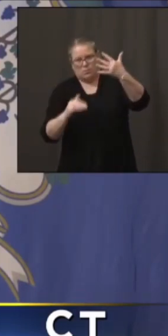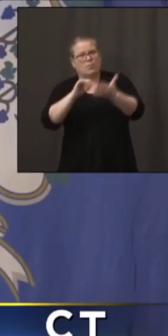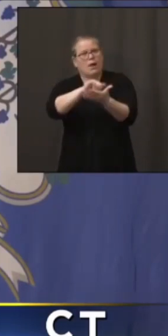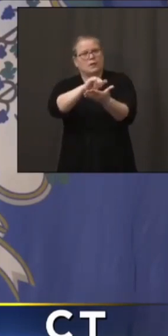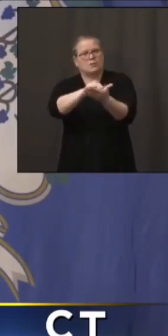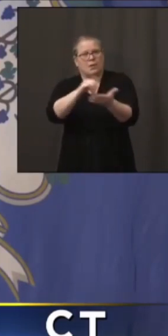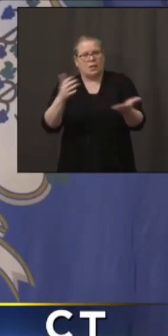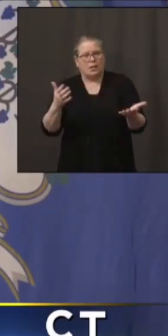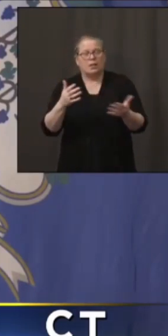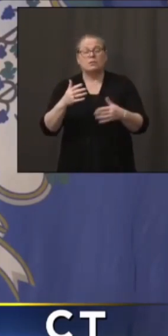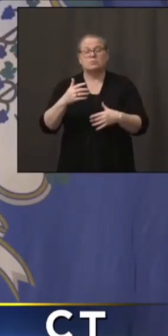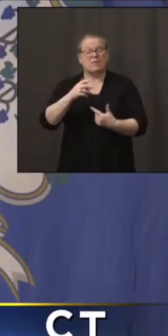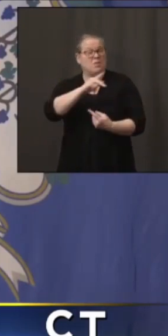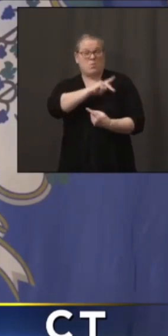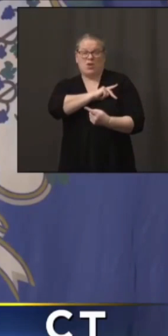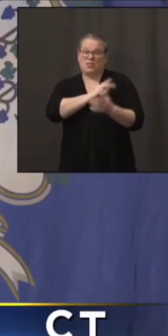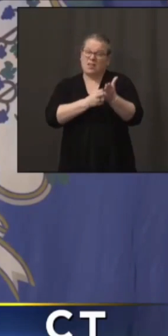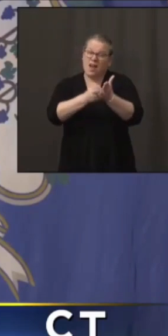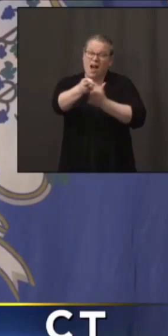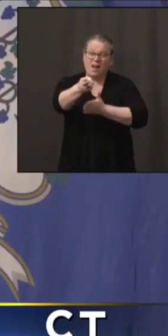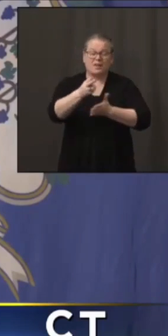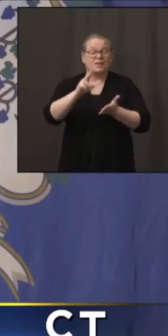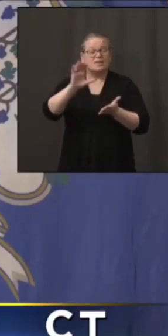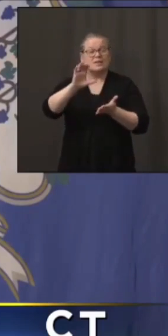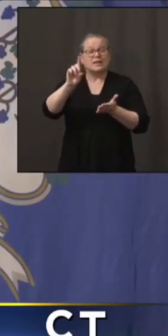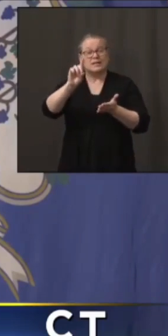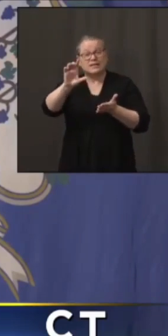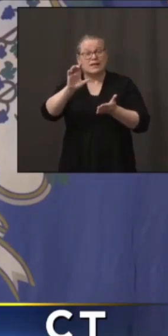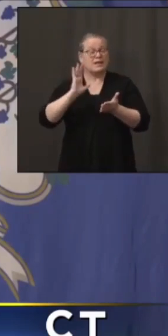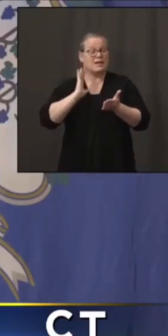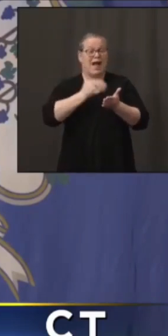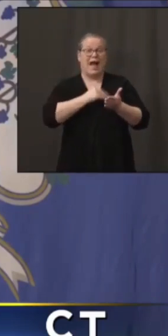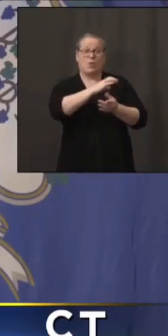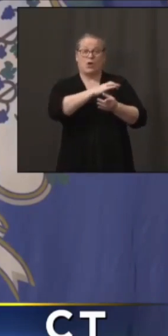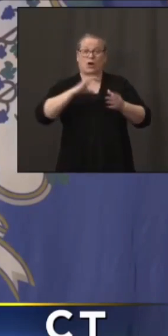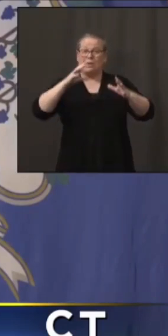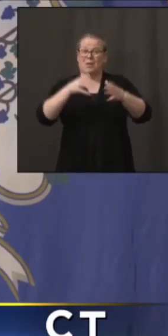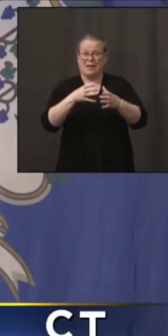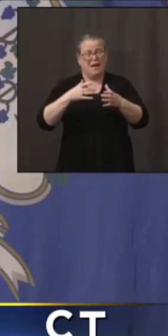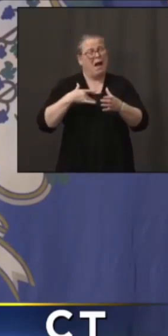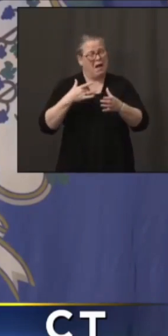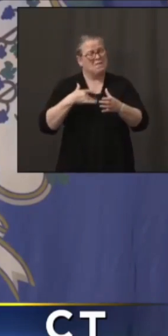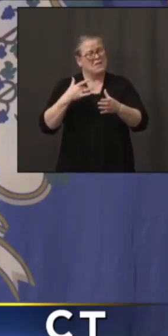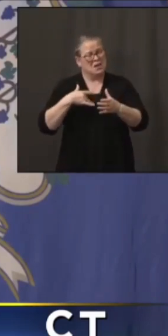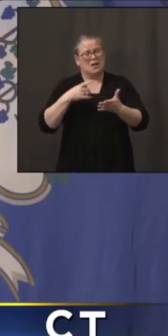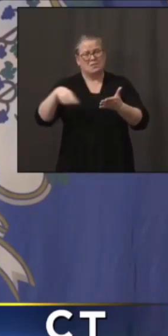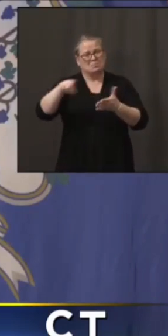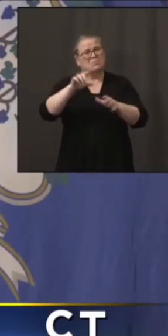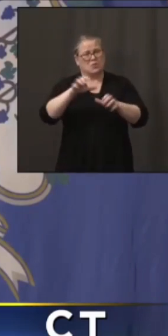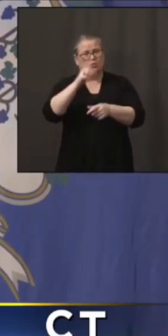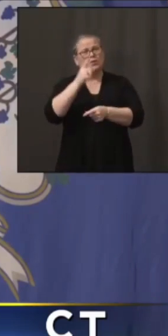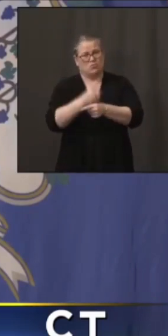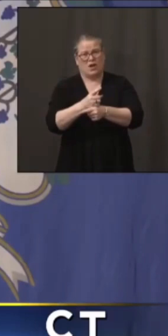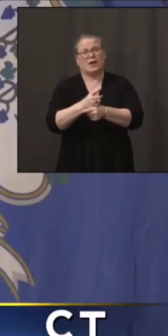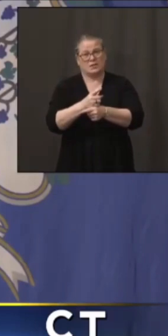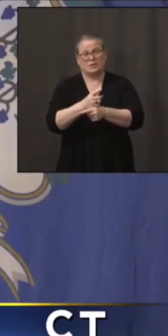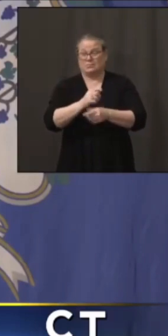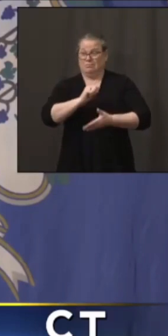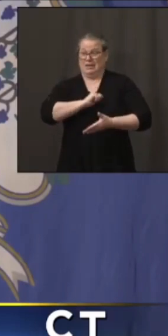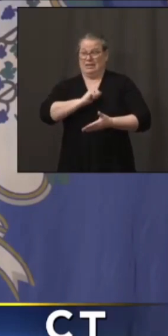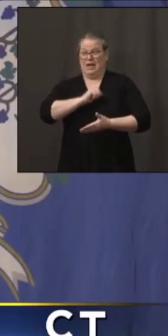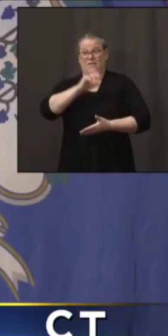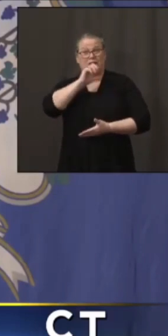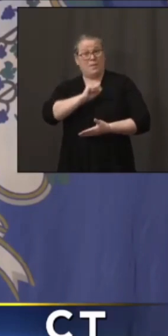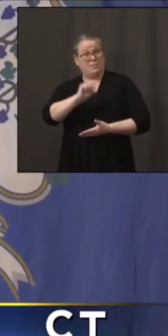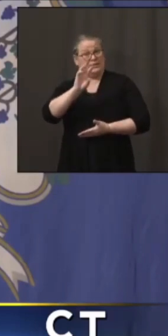basis, that both the CDC and our allocation committee have it about right. I mean, look, I'm in that, 65 and